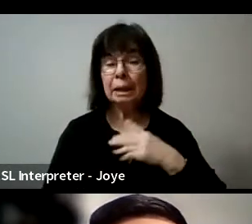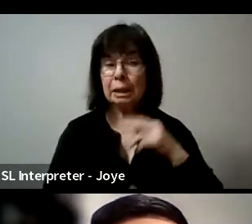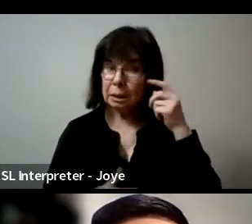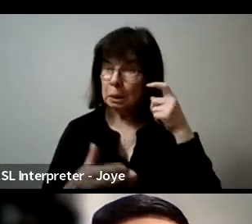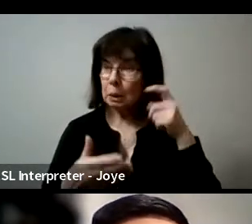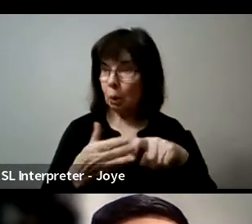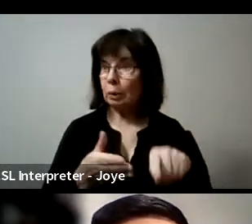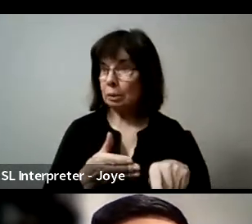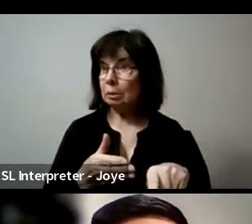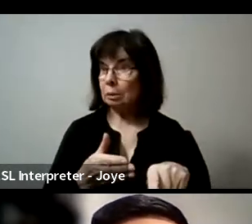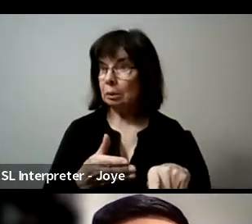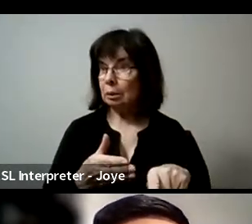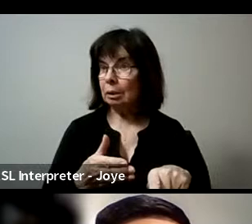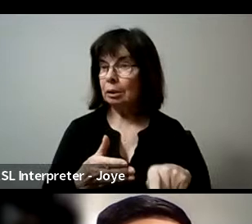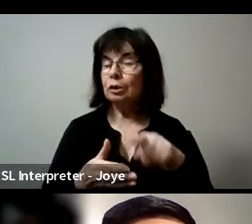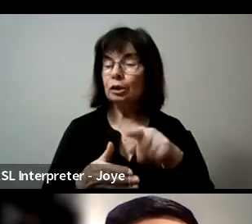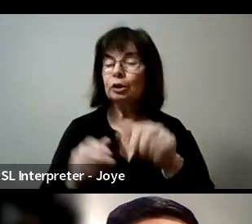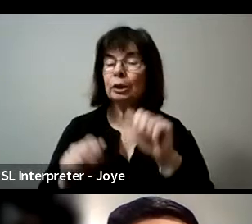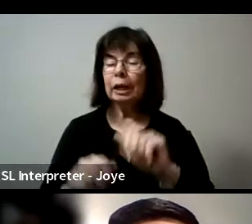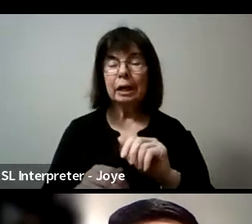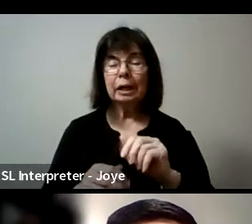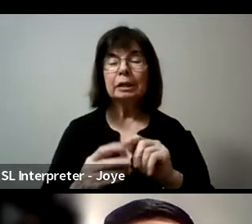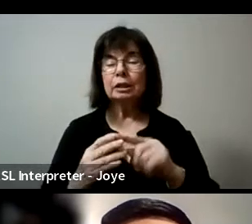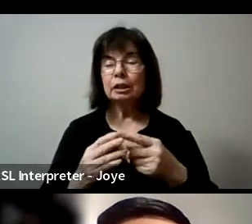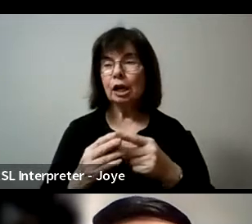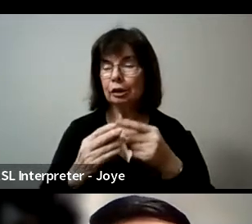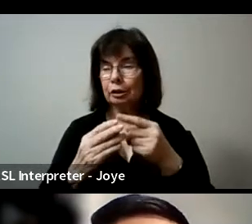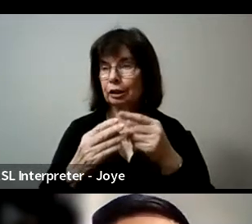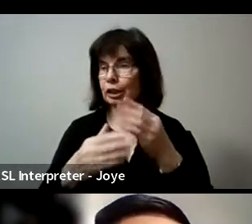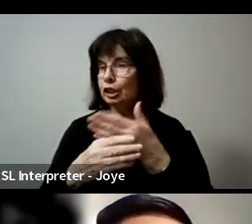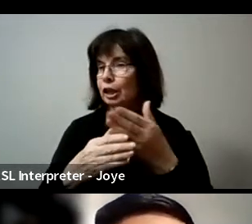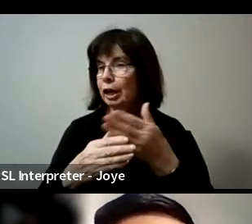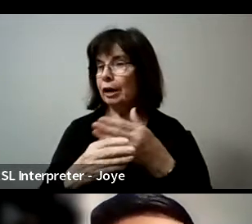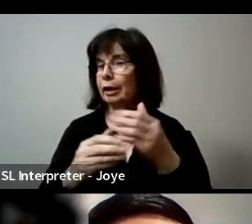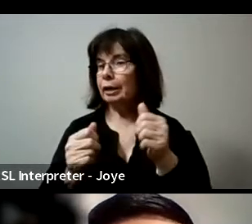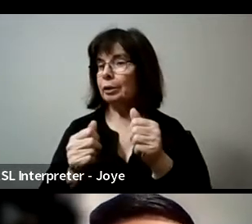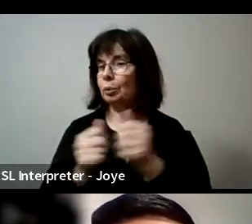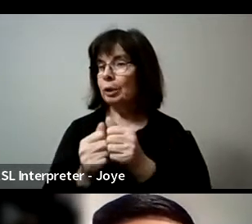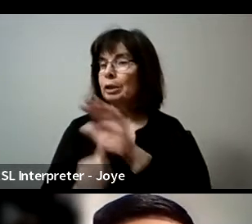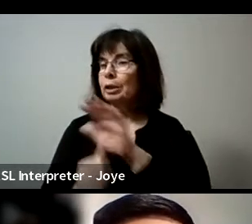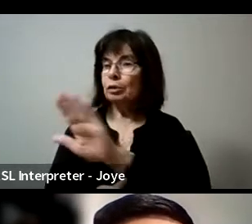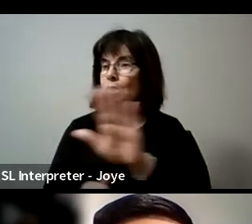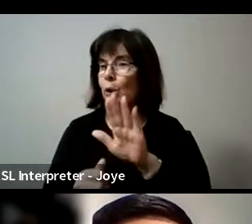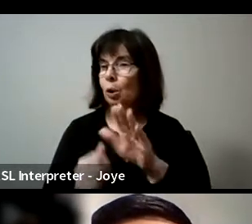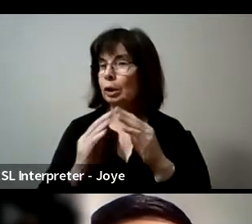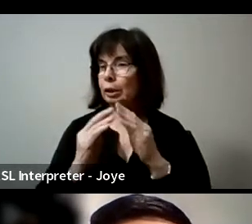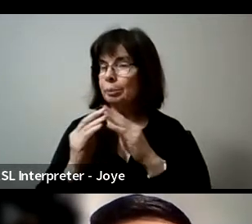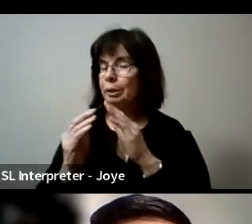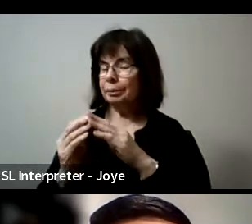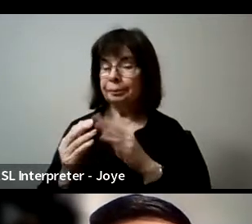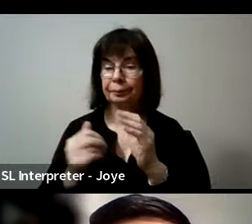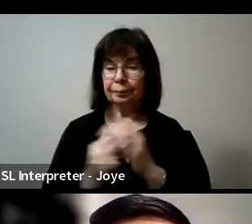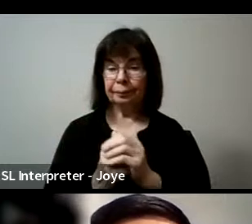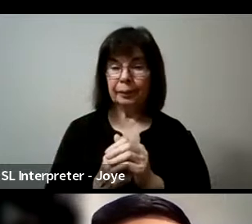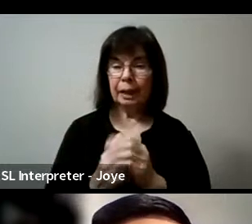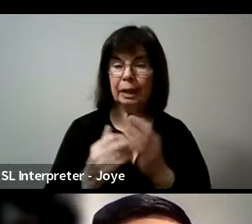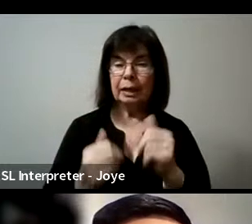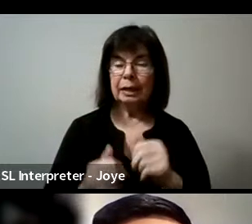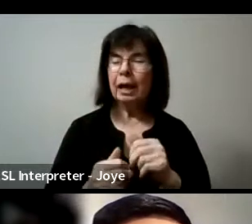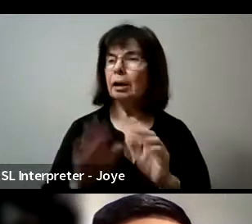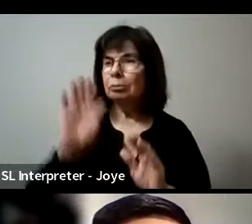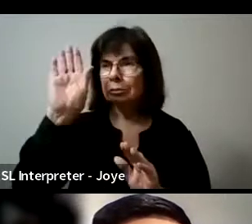information so that you can also start sharing this information in your communities. Now I'm going to take some hands.